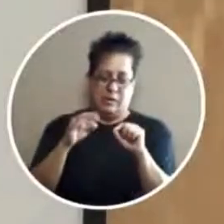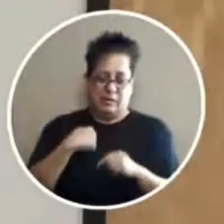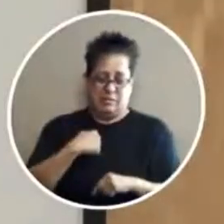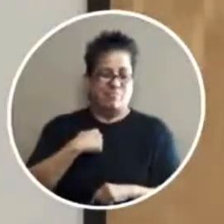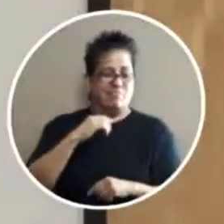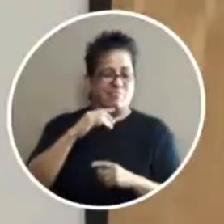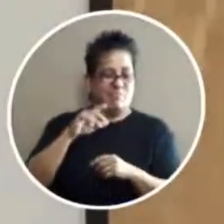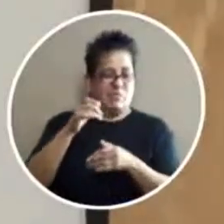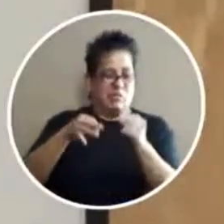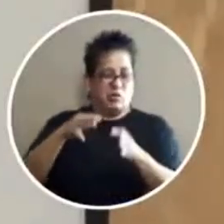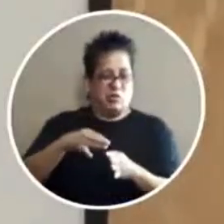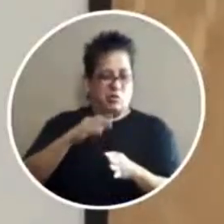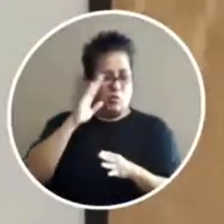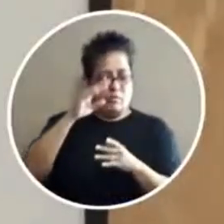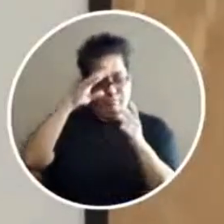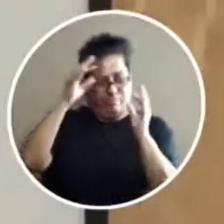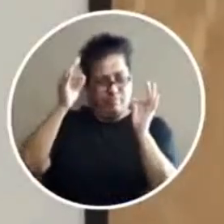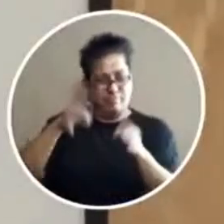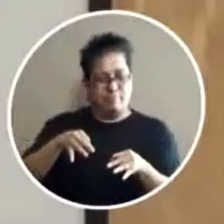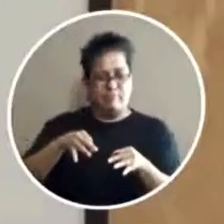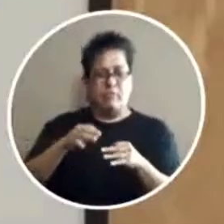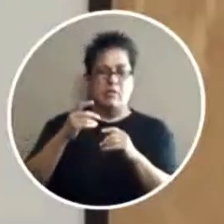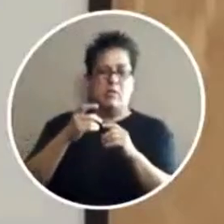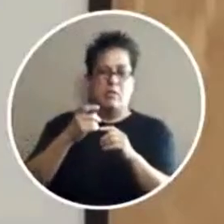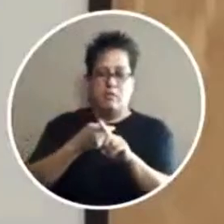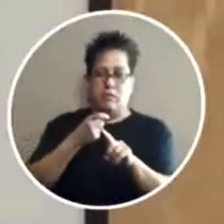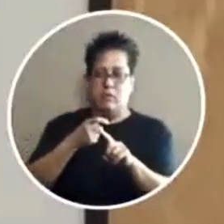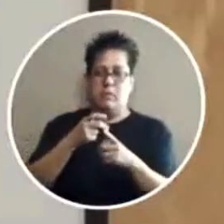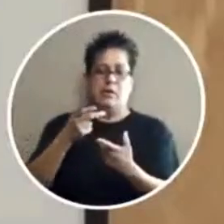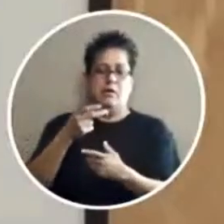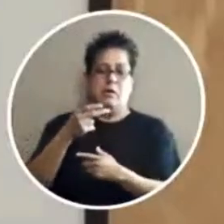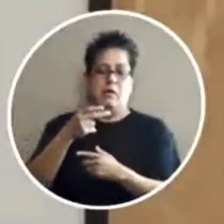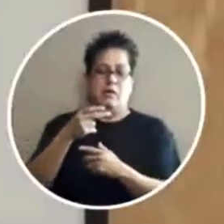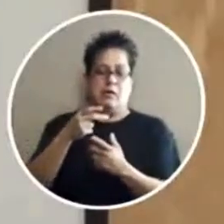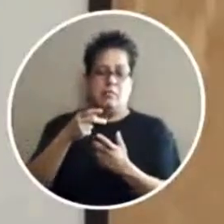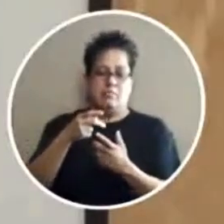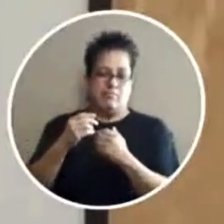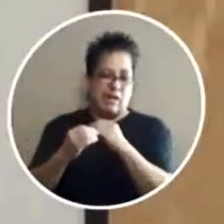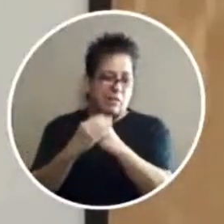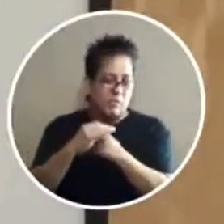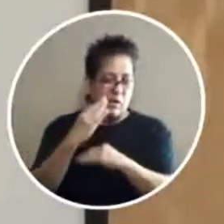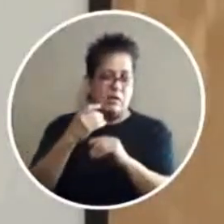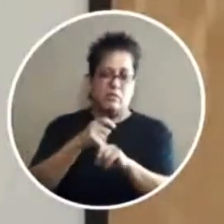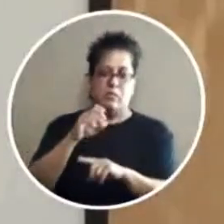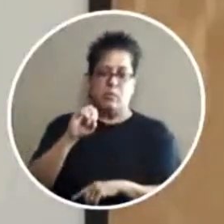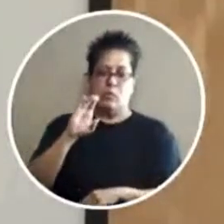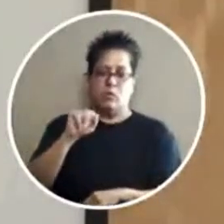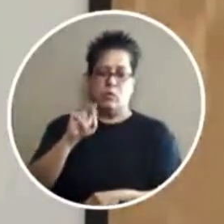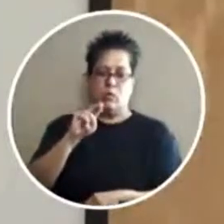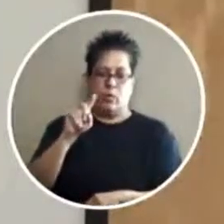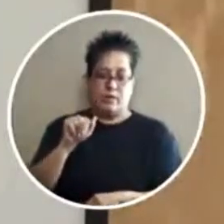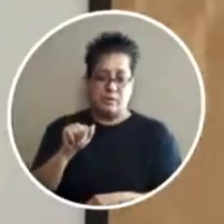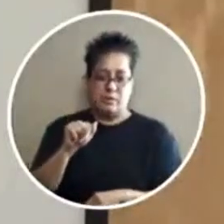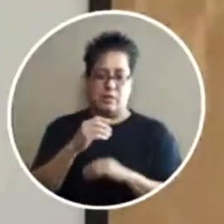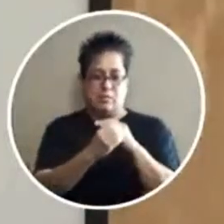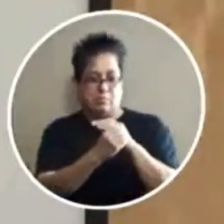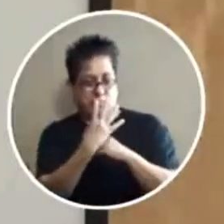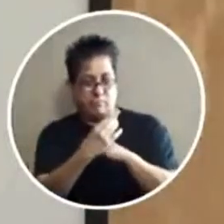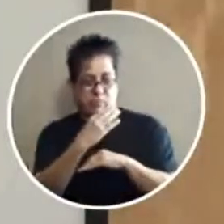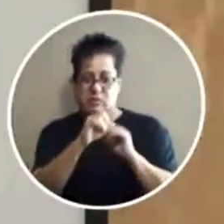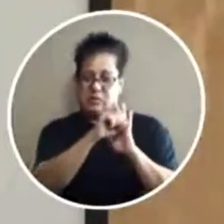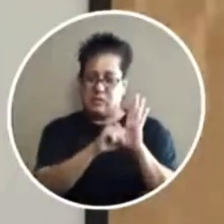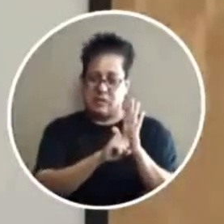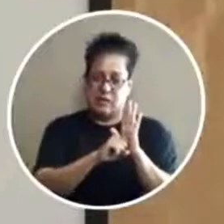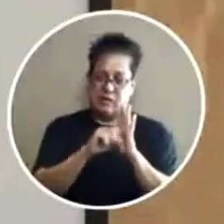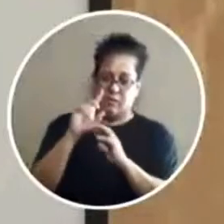coming days based on the information I receive from our local health authority, Dr. Hector Ocaranza, other respected health officials, and input from our federal, state,